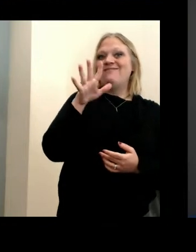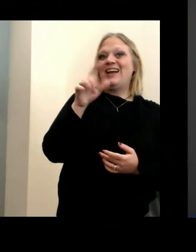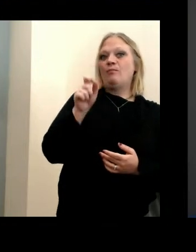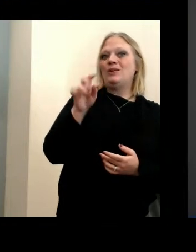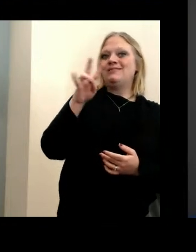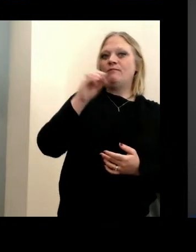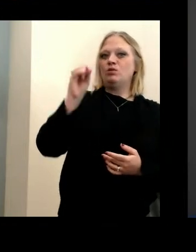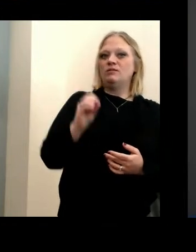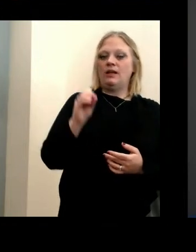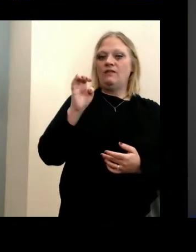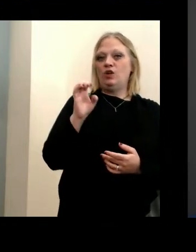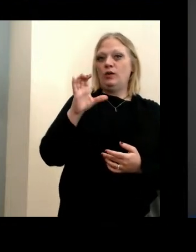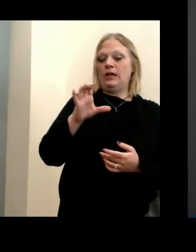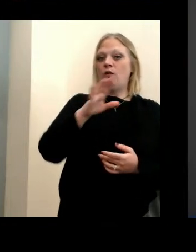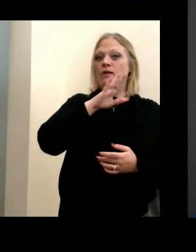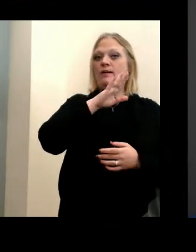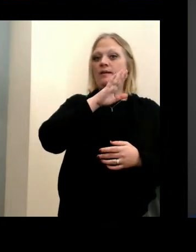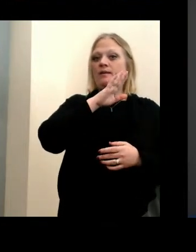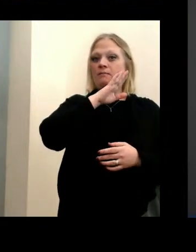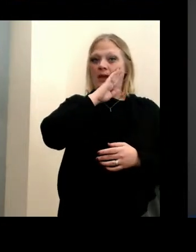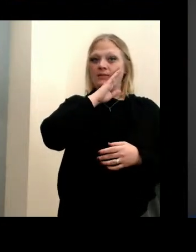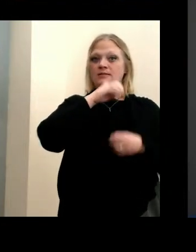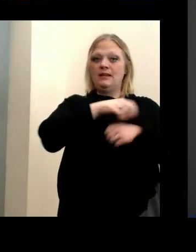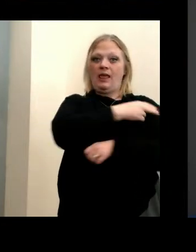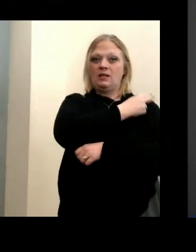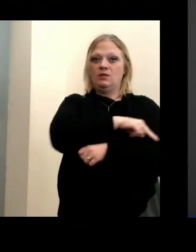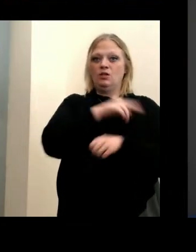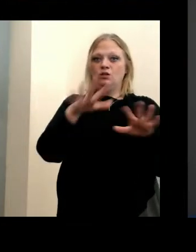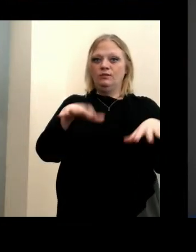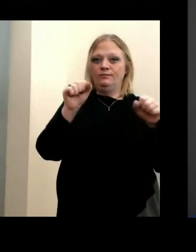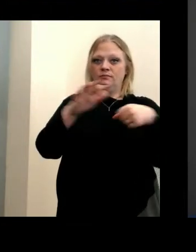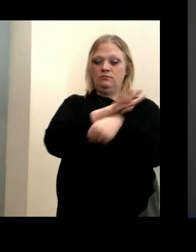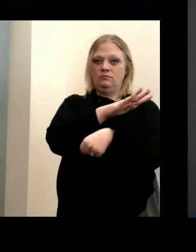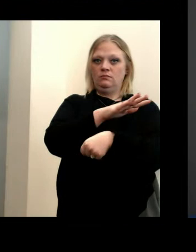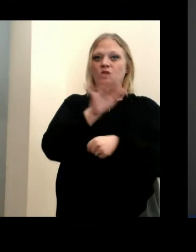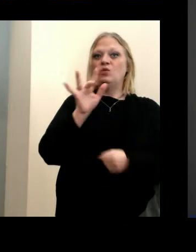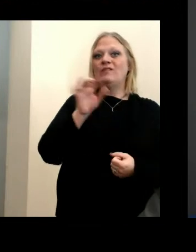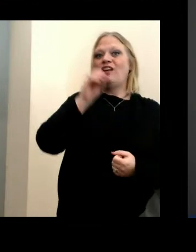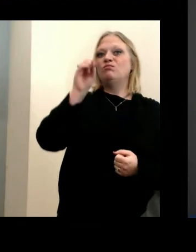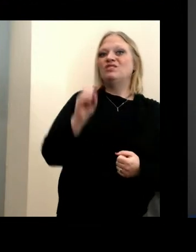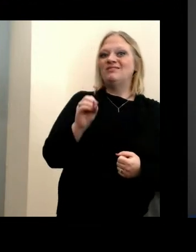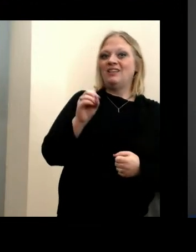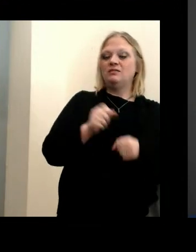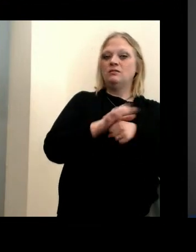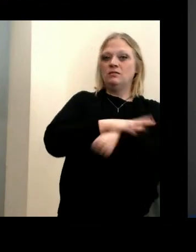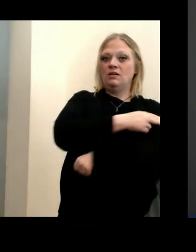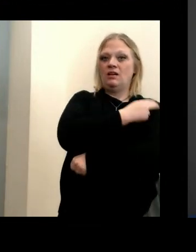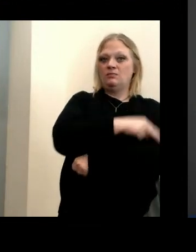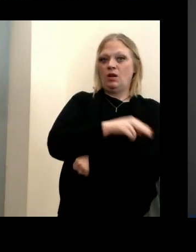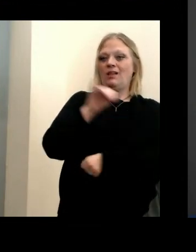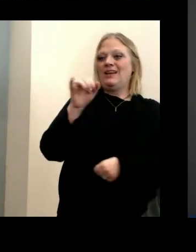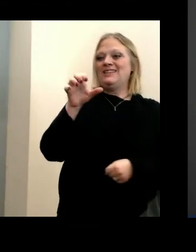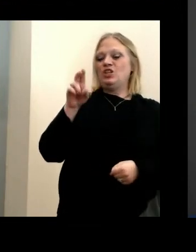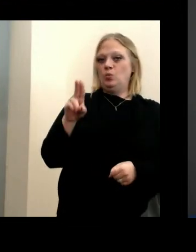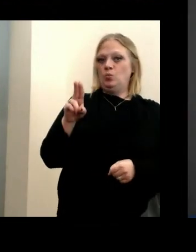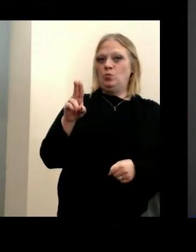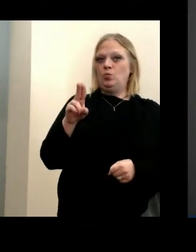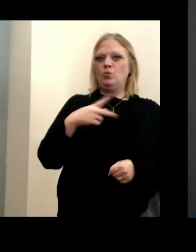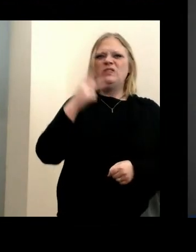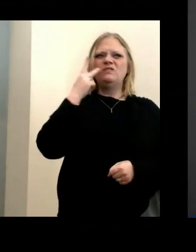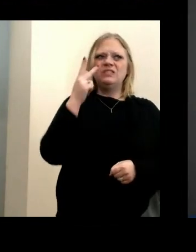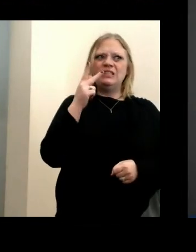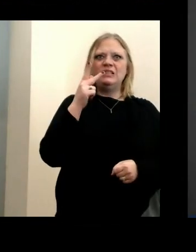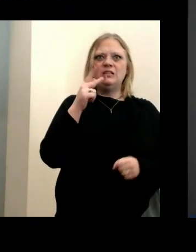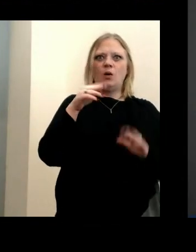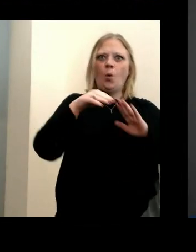65.7% of Erie County hospital beds are occupied. 25% of COVID hospitalizations are in an ICU bed. We have seen a pretty steep